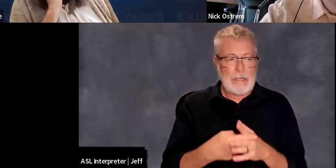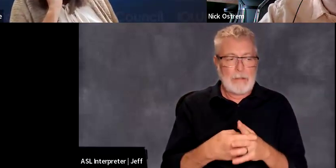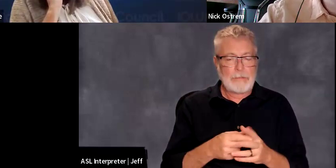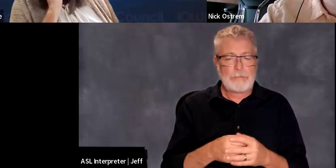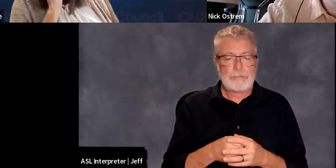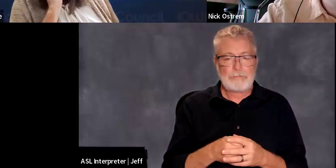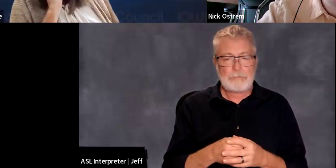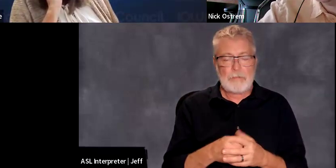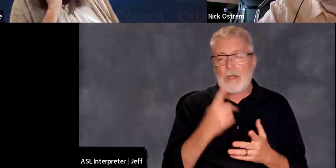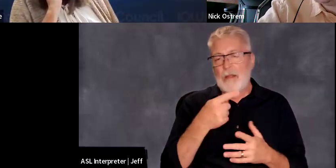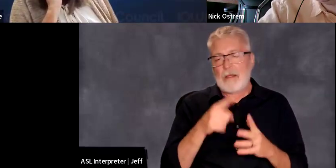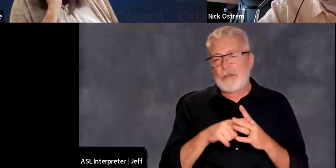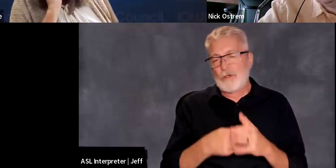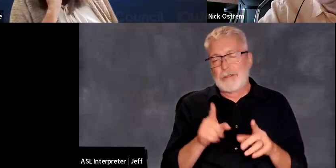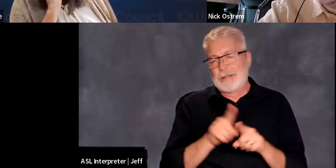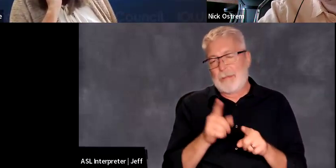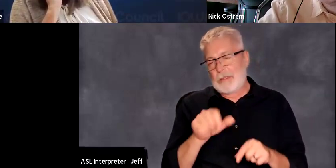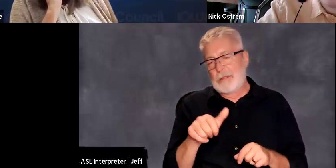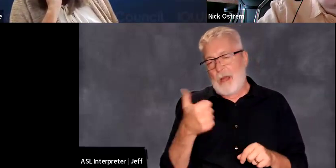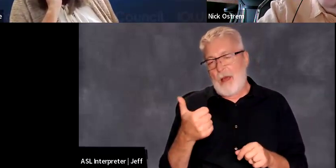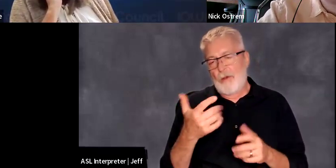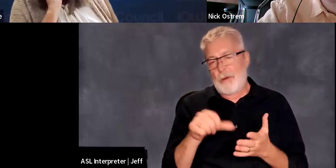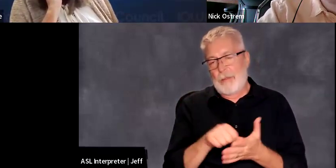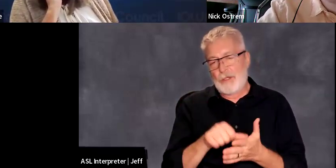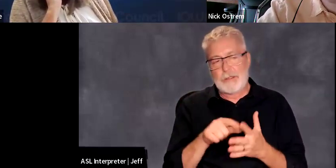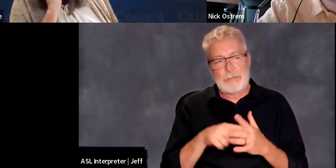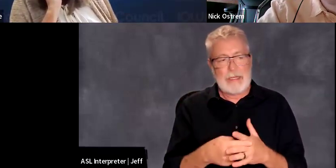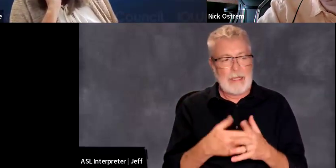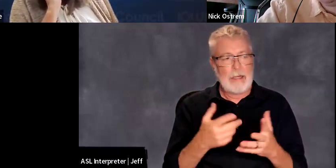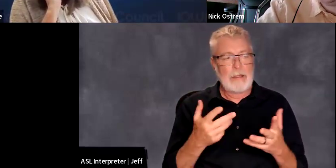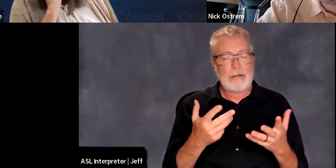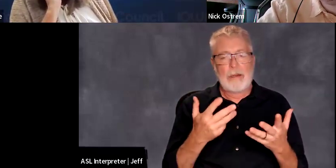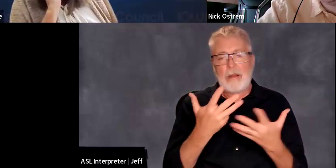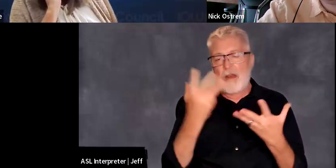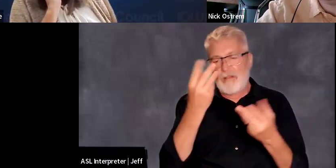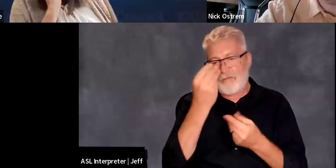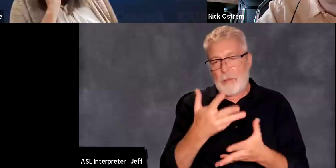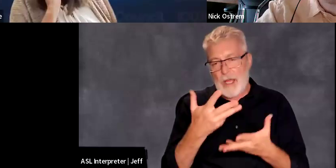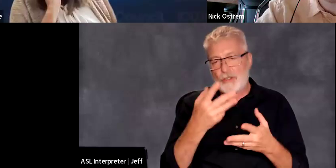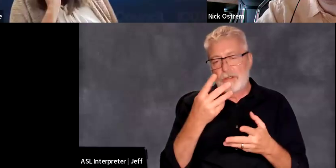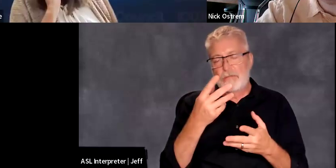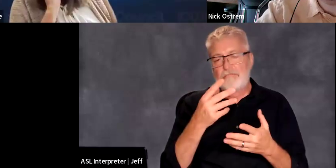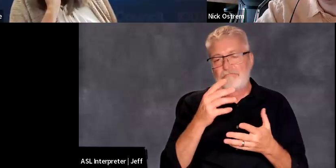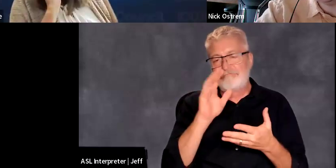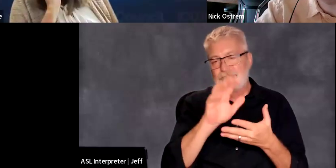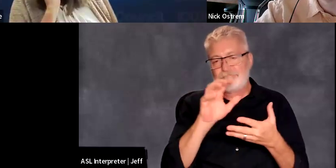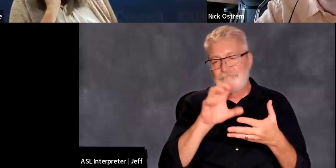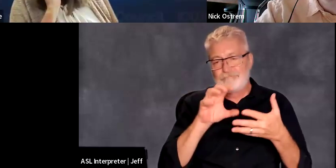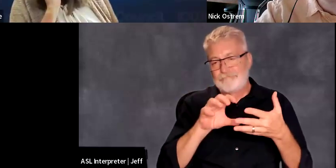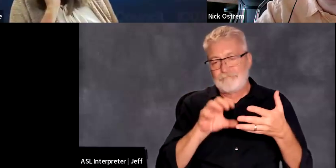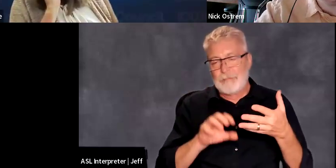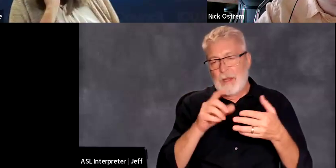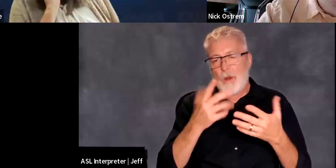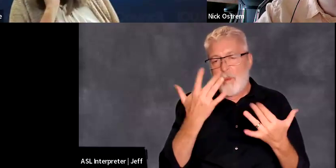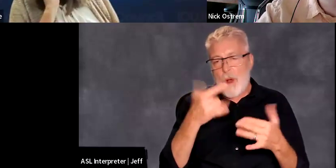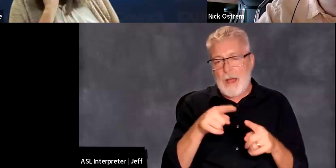going to begin the same way that all of the other pages have begun, with information about the step and why we do it.